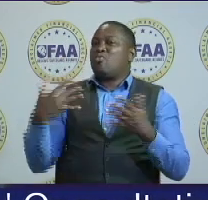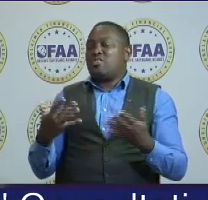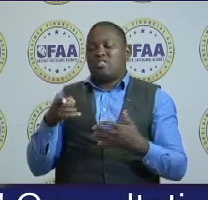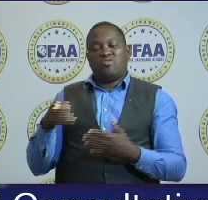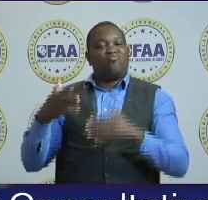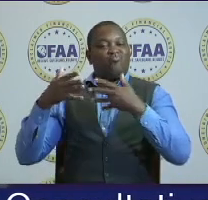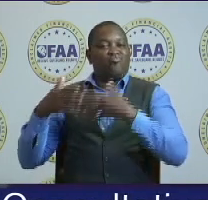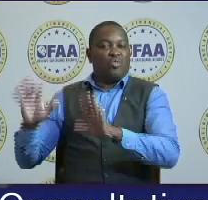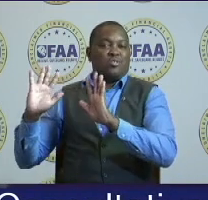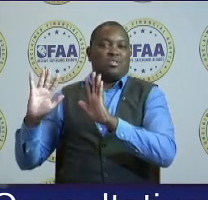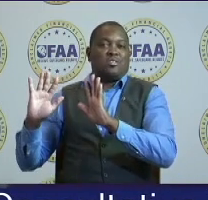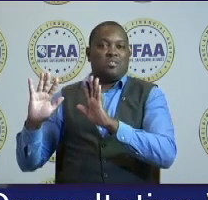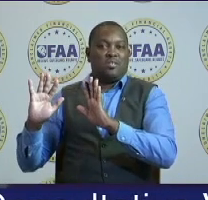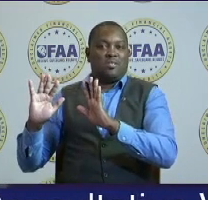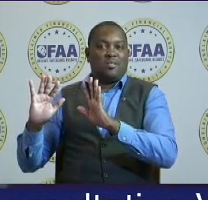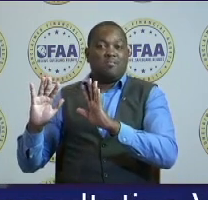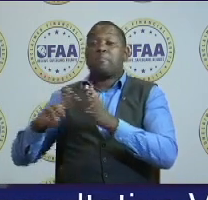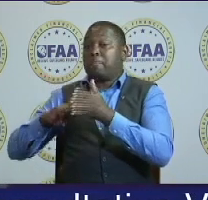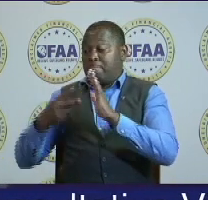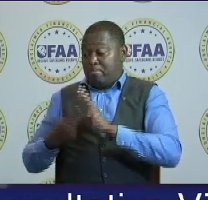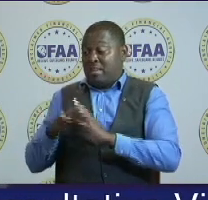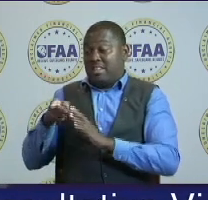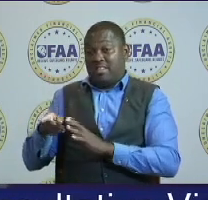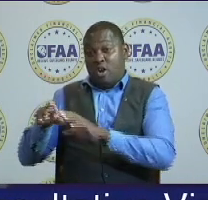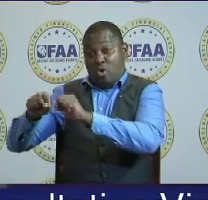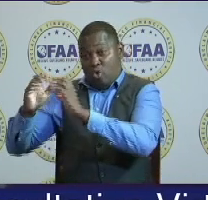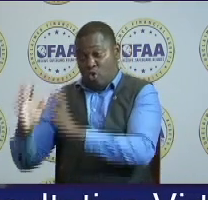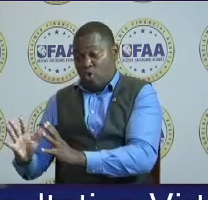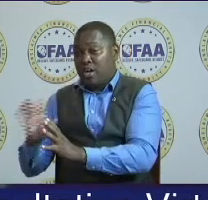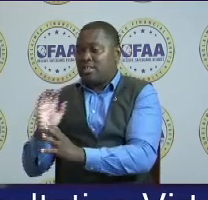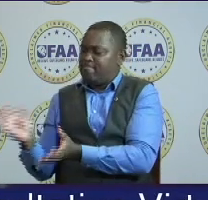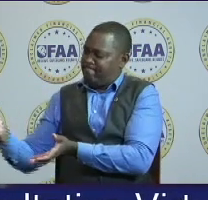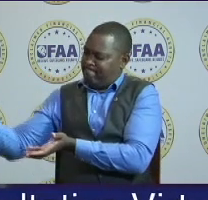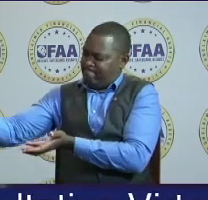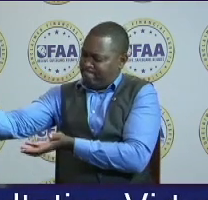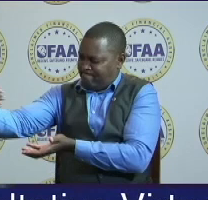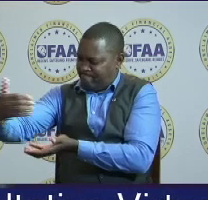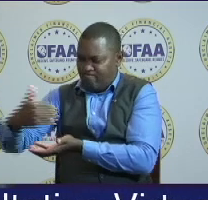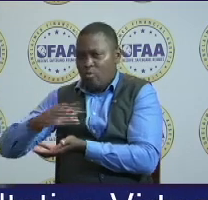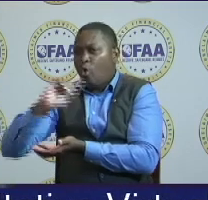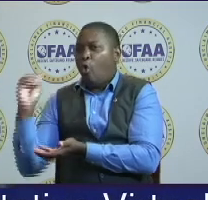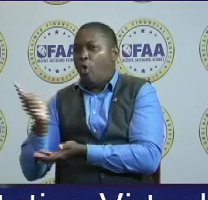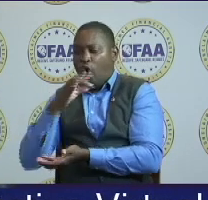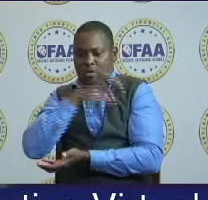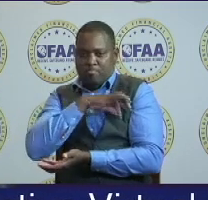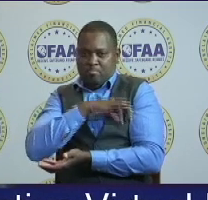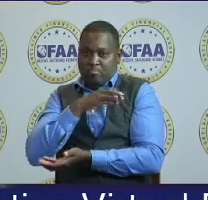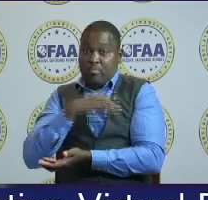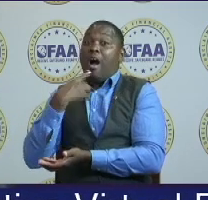known. And so what holders will do, they will consolidate all those dividends which were declared 3 years